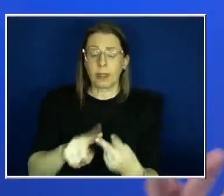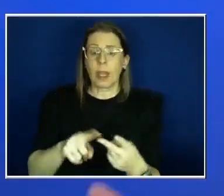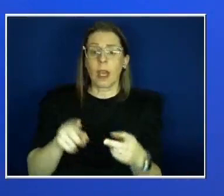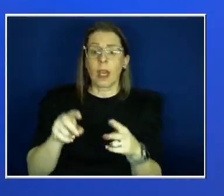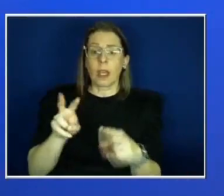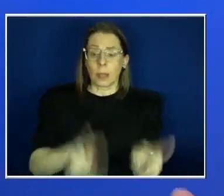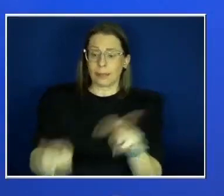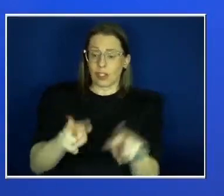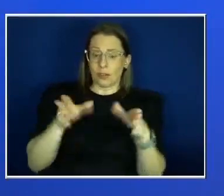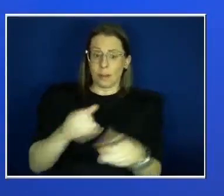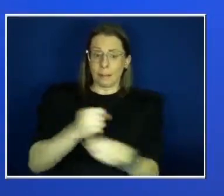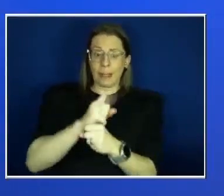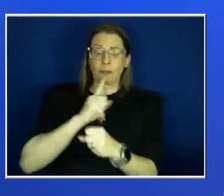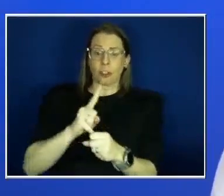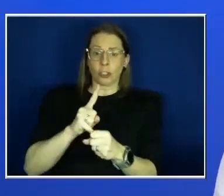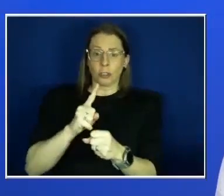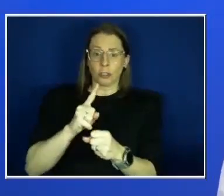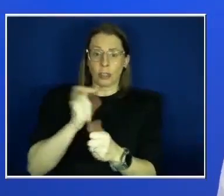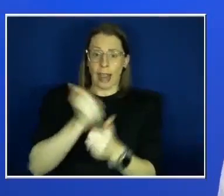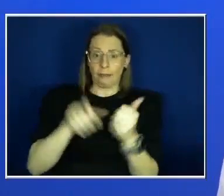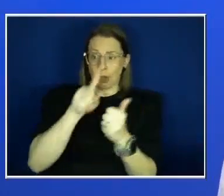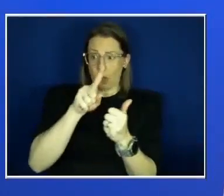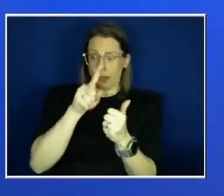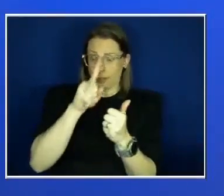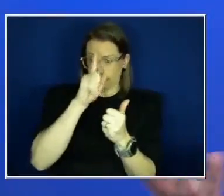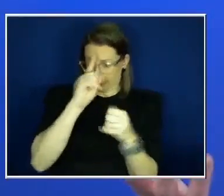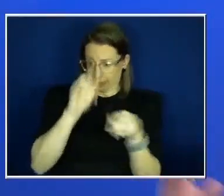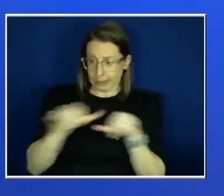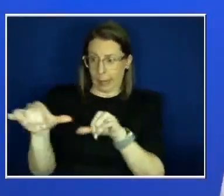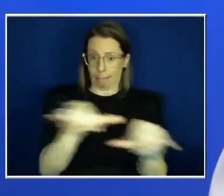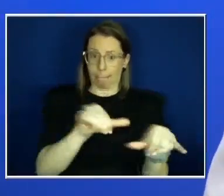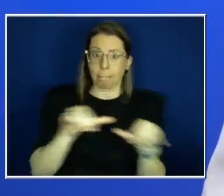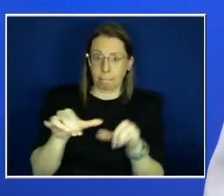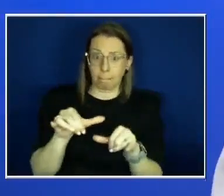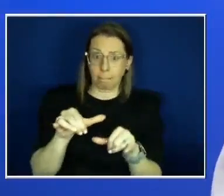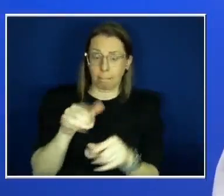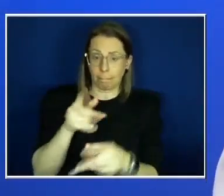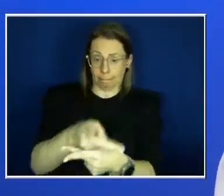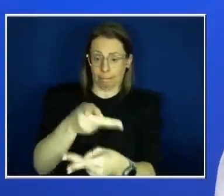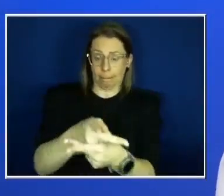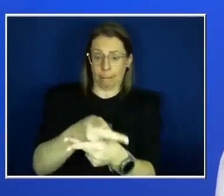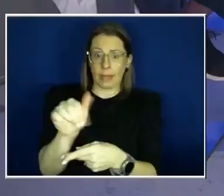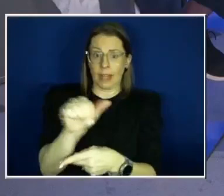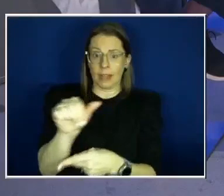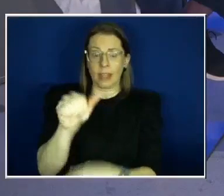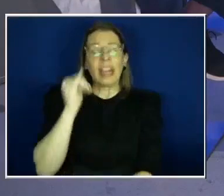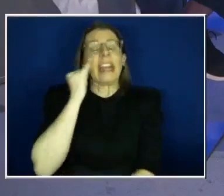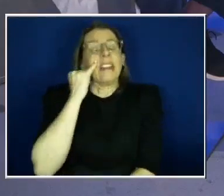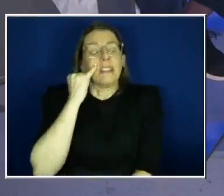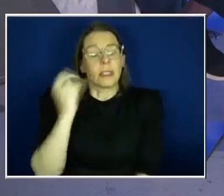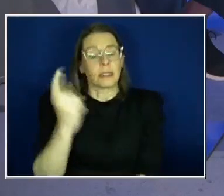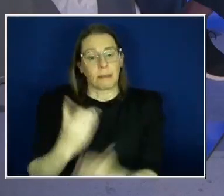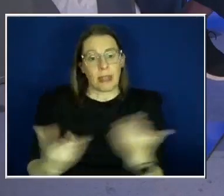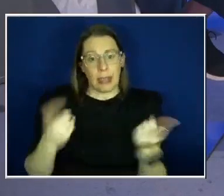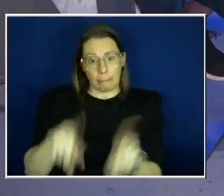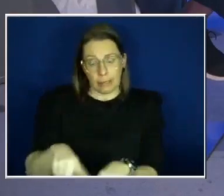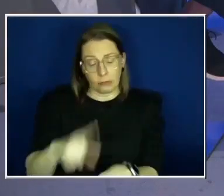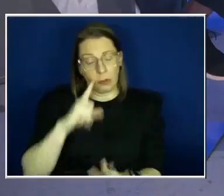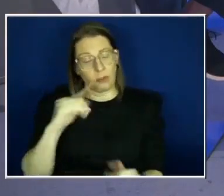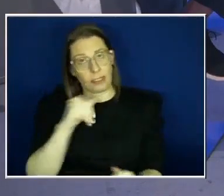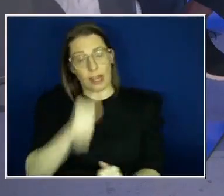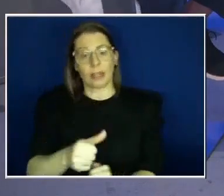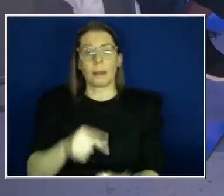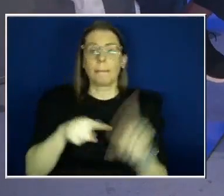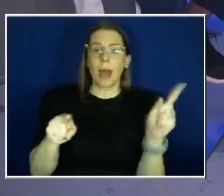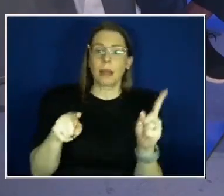everybody's on board with taking care of those athletes. God forbid if something should happen. So how are you, not just the matches, but tell us